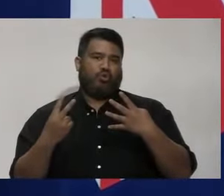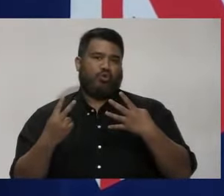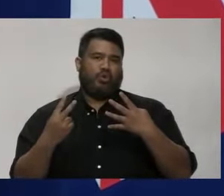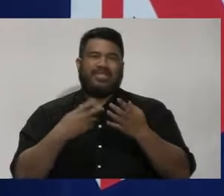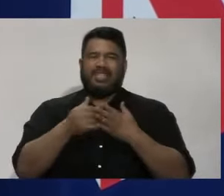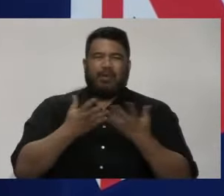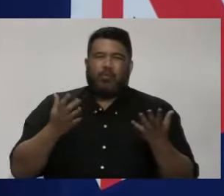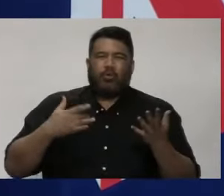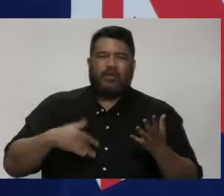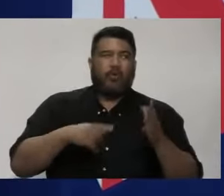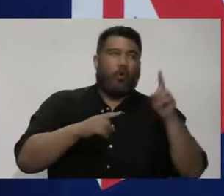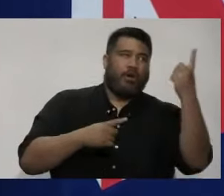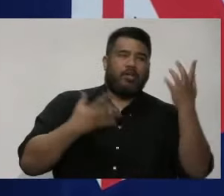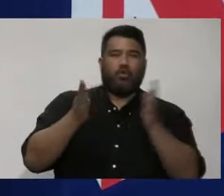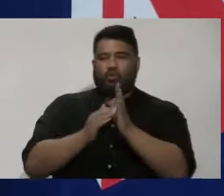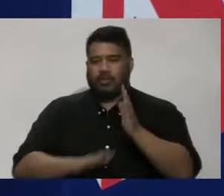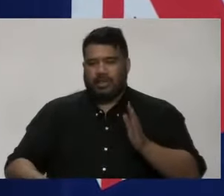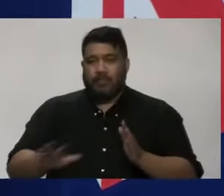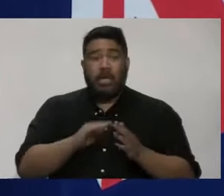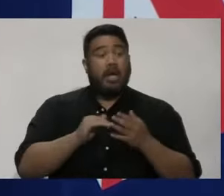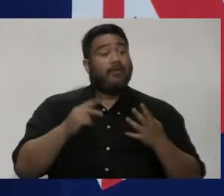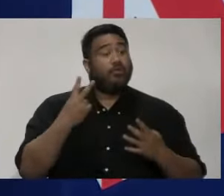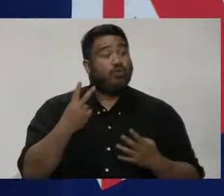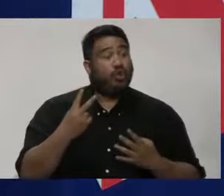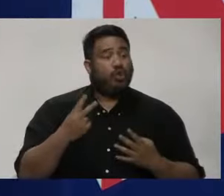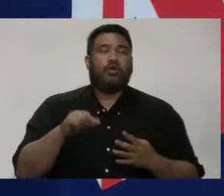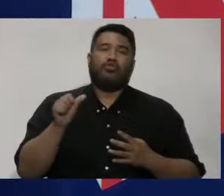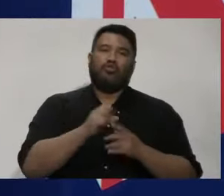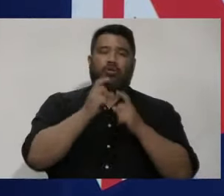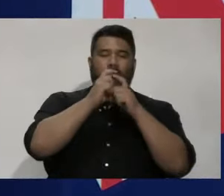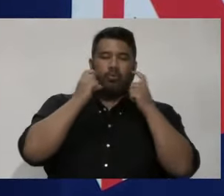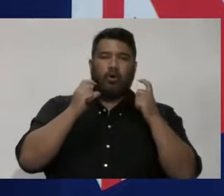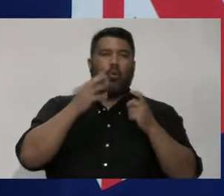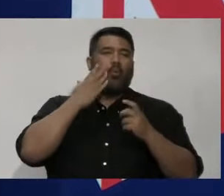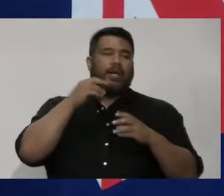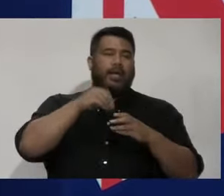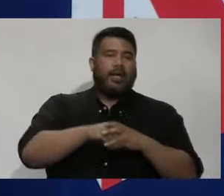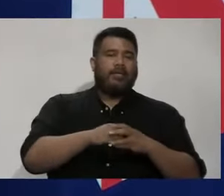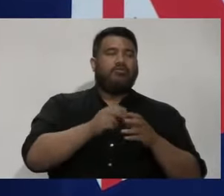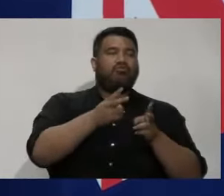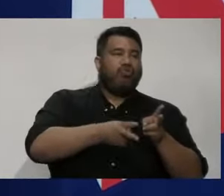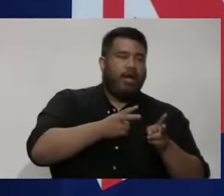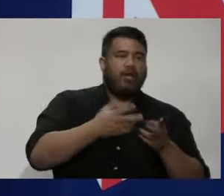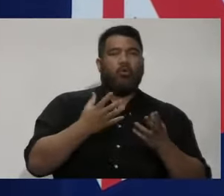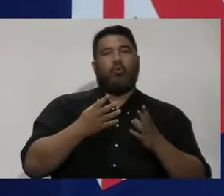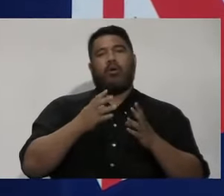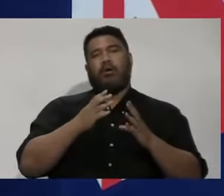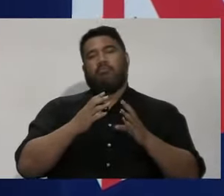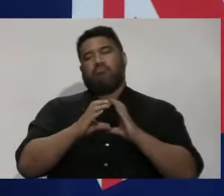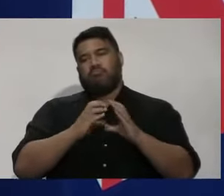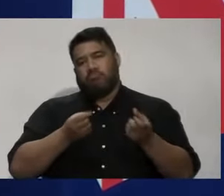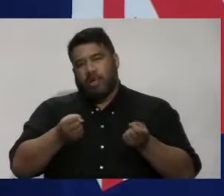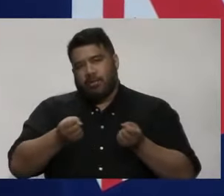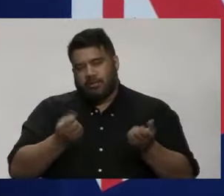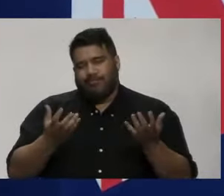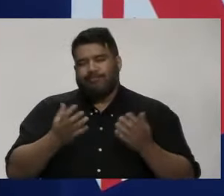you're in a place that's at level 2 or above, you're required to use a mask on public transport from Monday onwards. Of course, we continue to strongly encourage